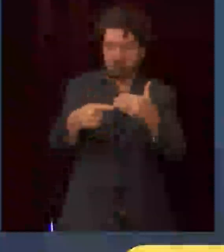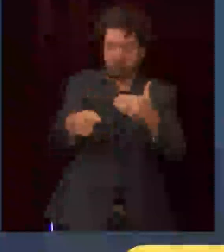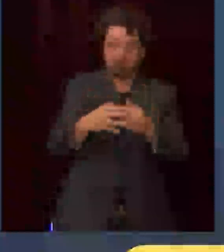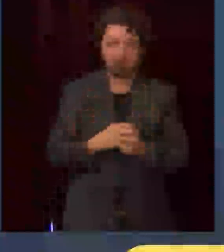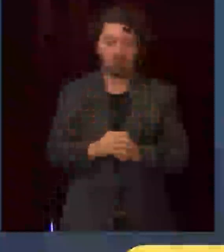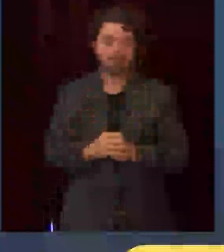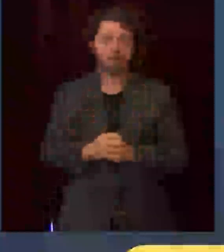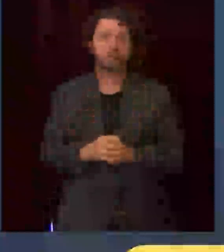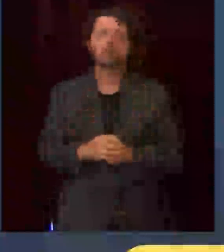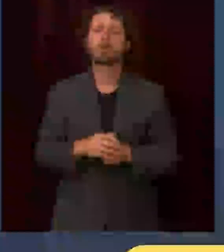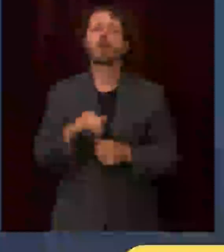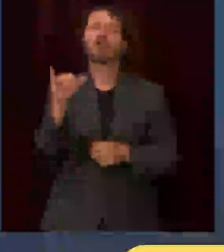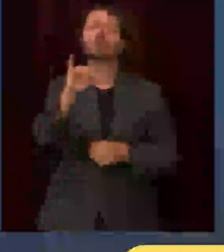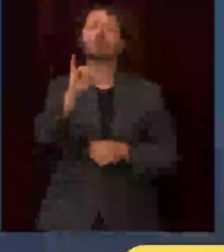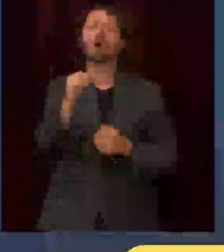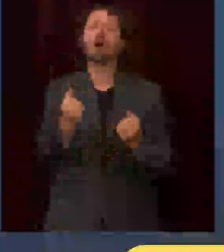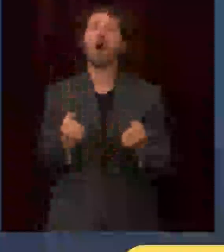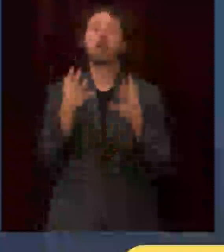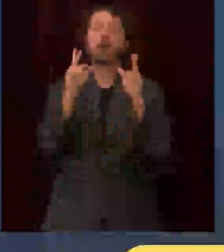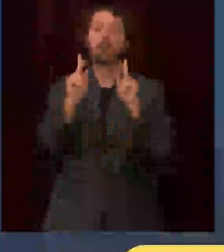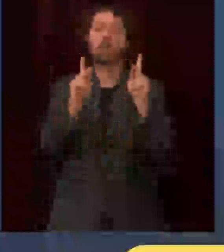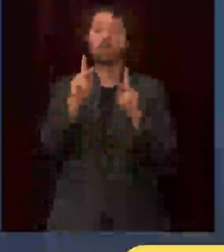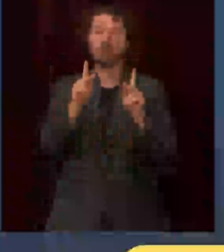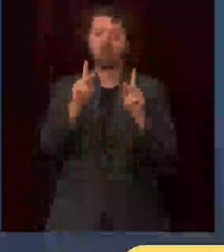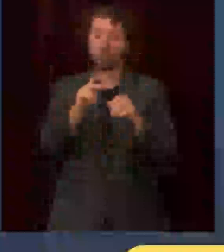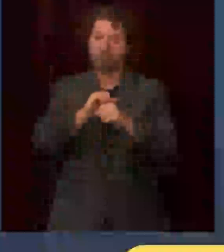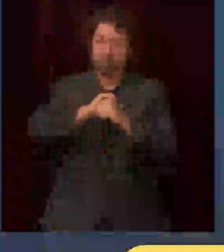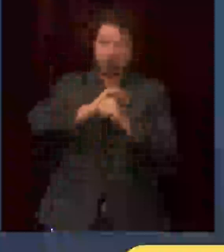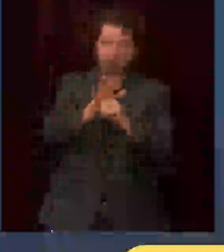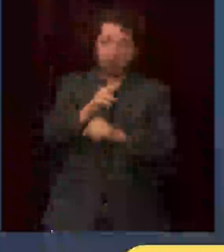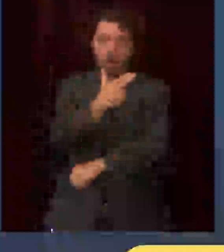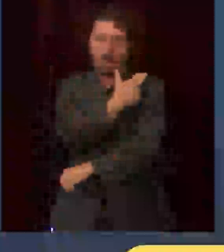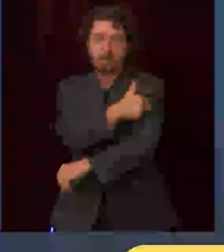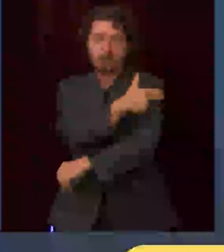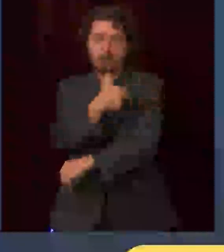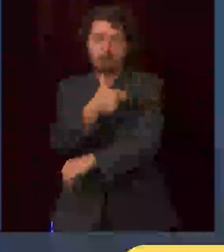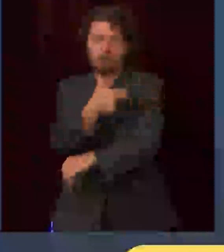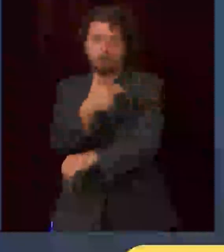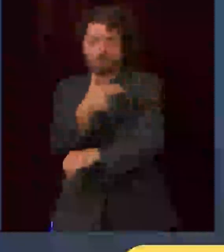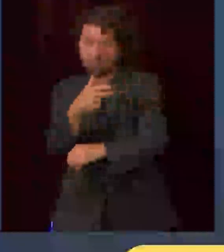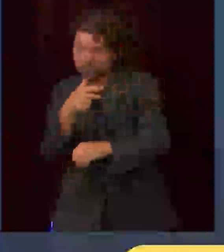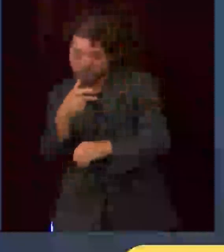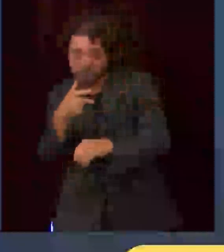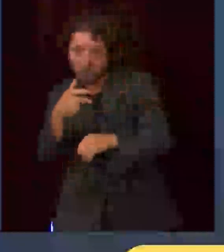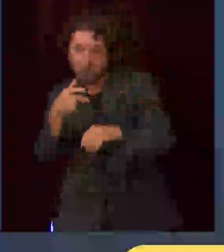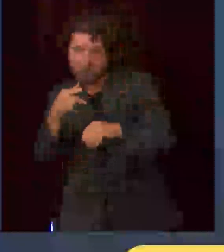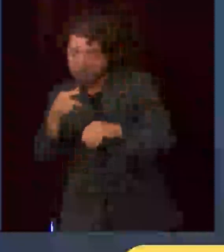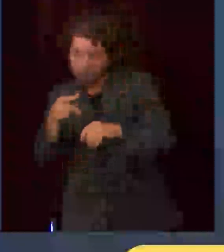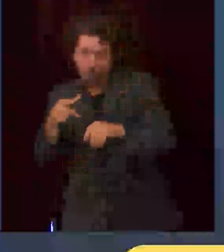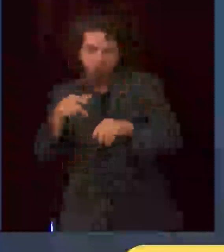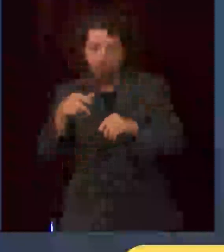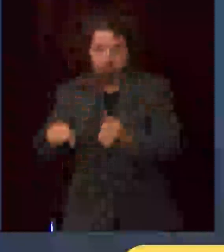decreasing. Those things are related measures, but they have some differences as to timeliness as well.